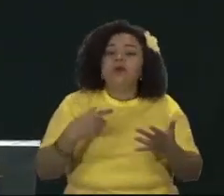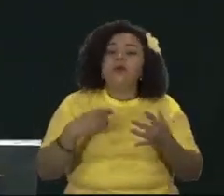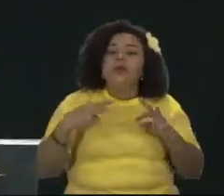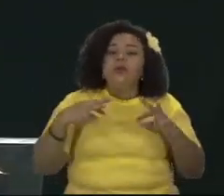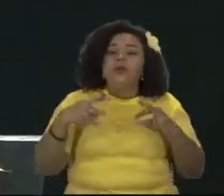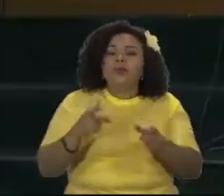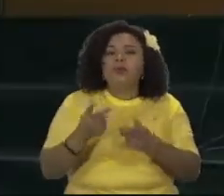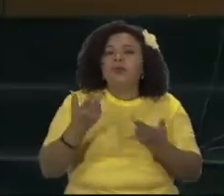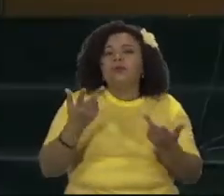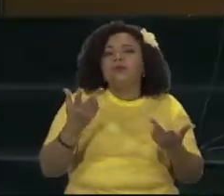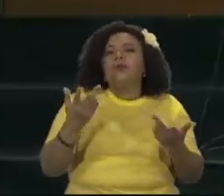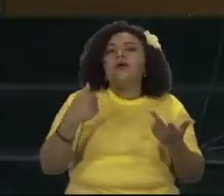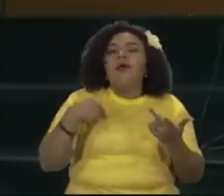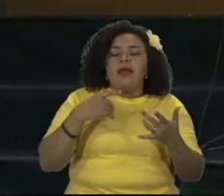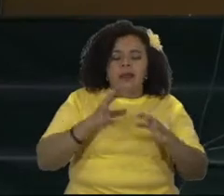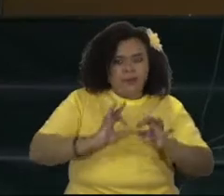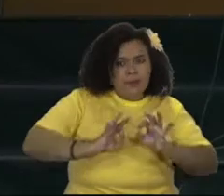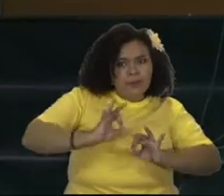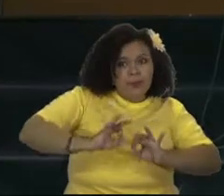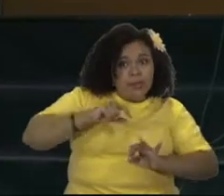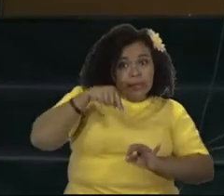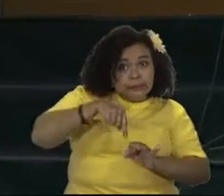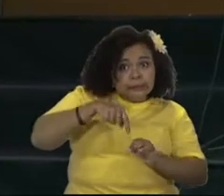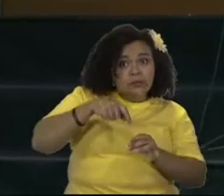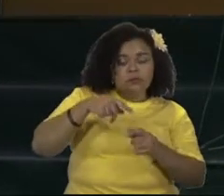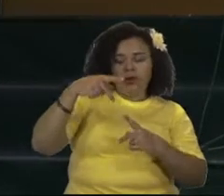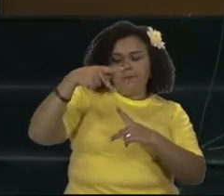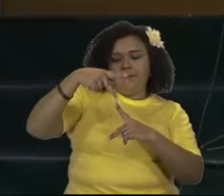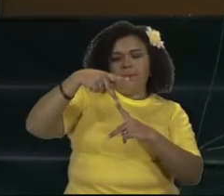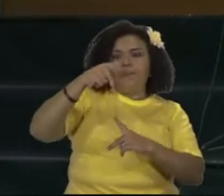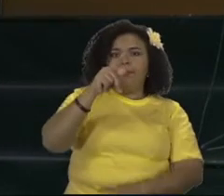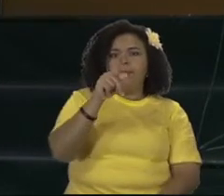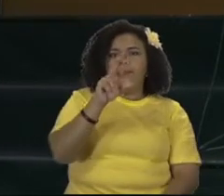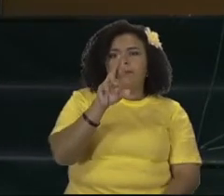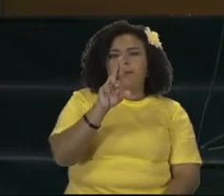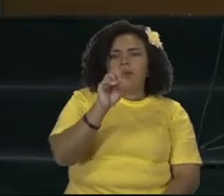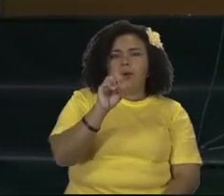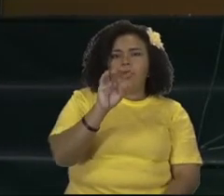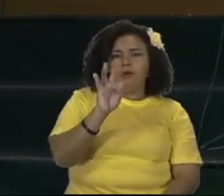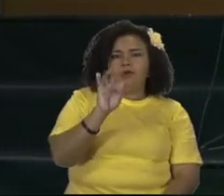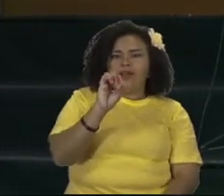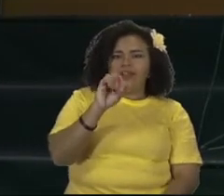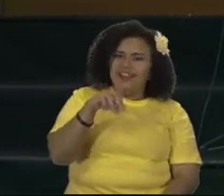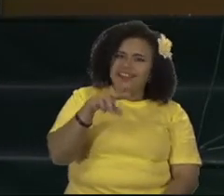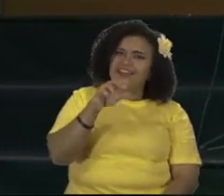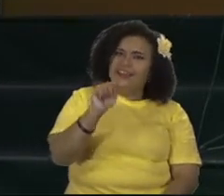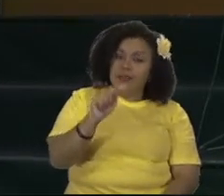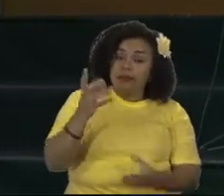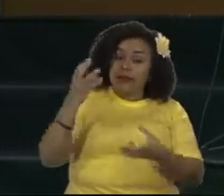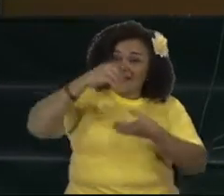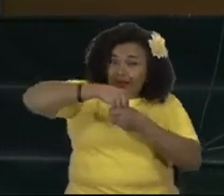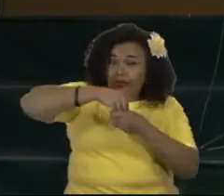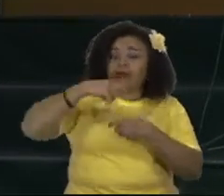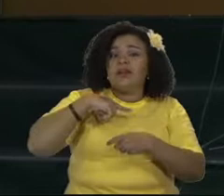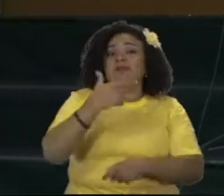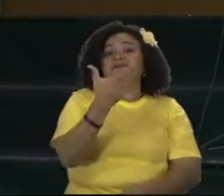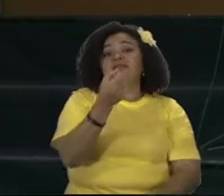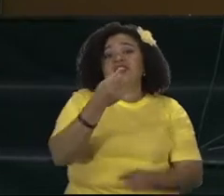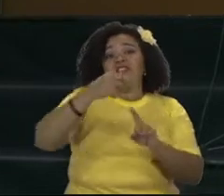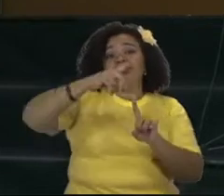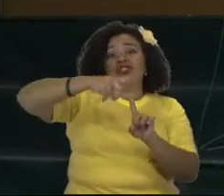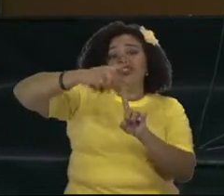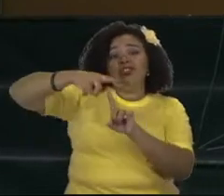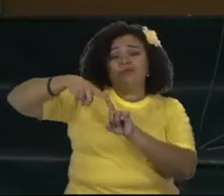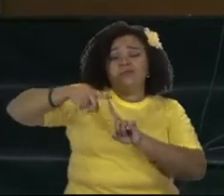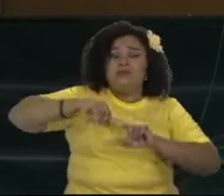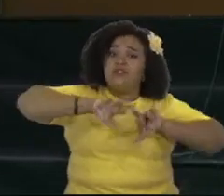it's all made out of proteins, 20 kinds of it, that makes